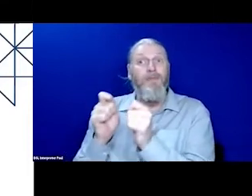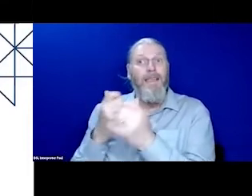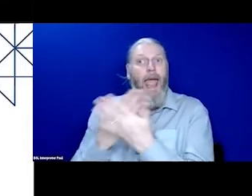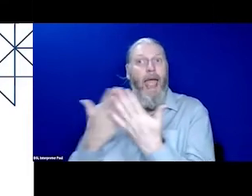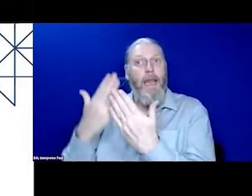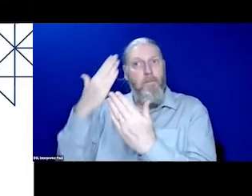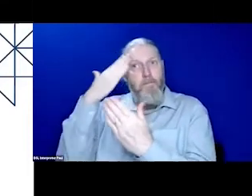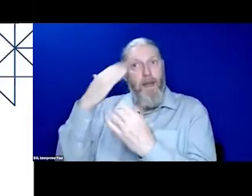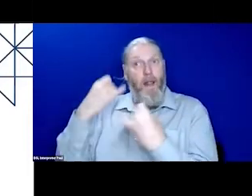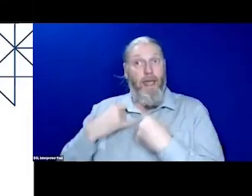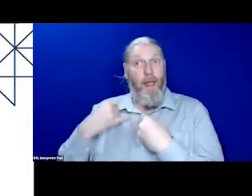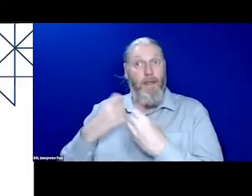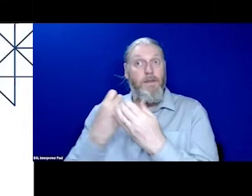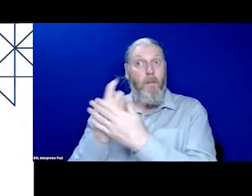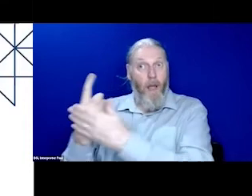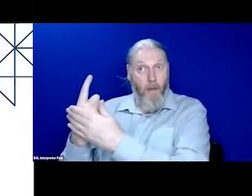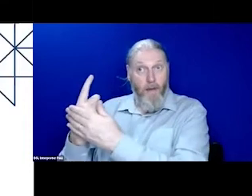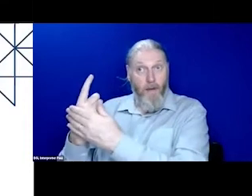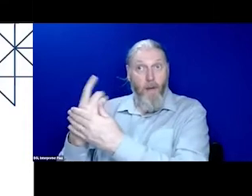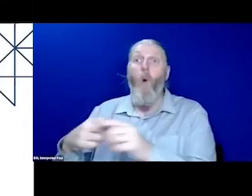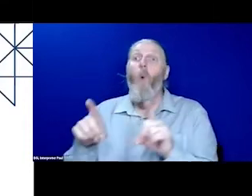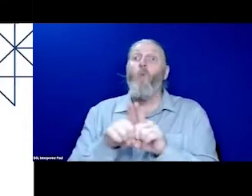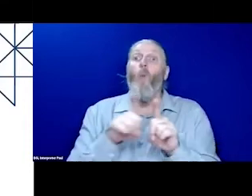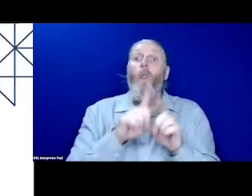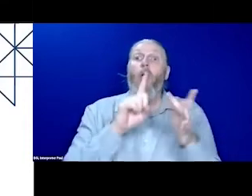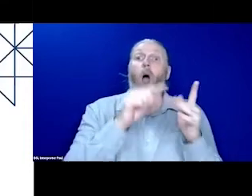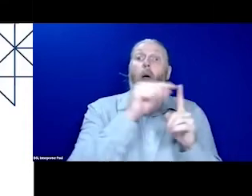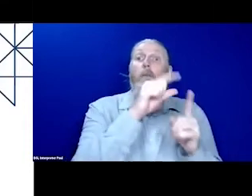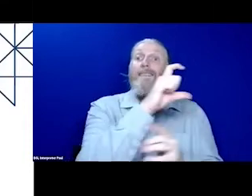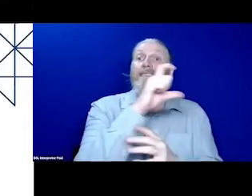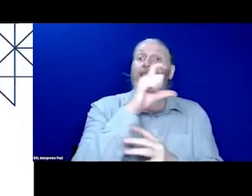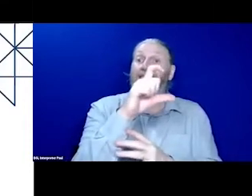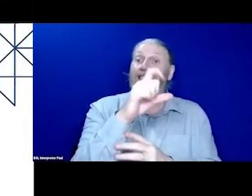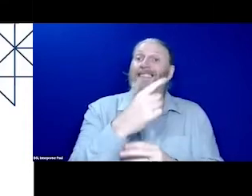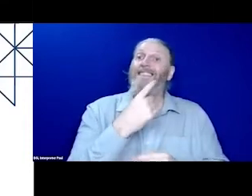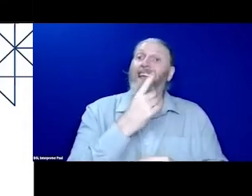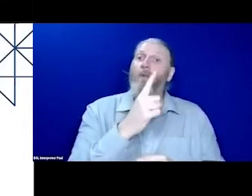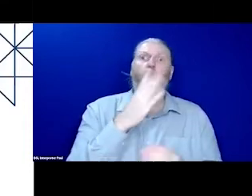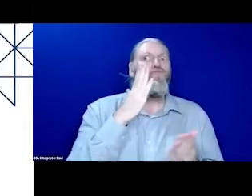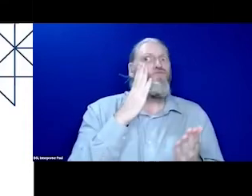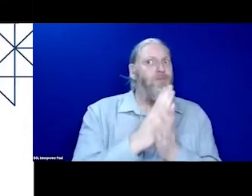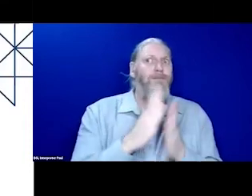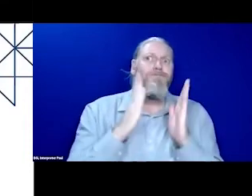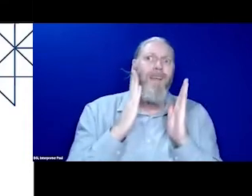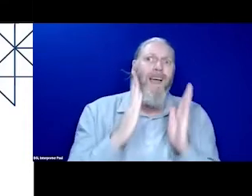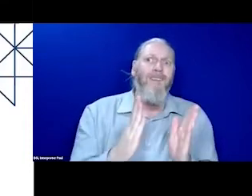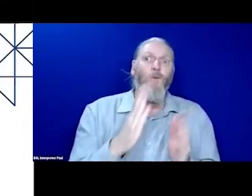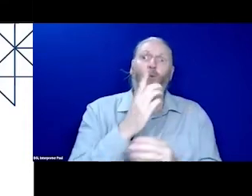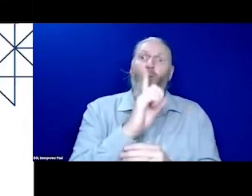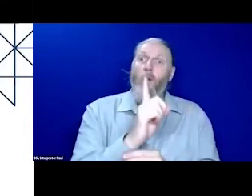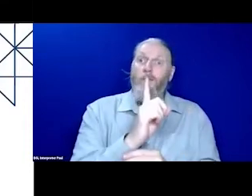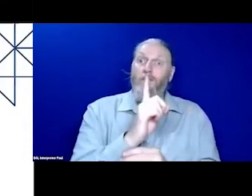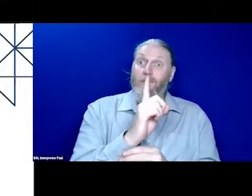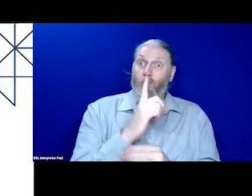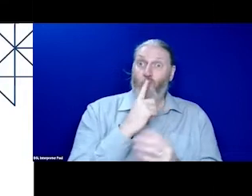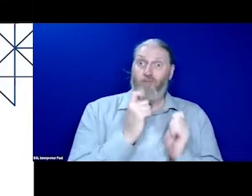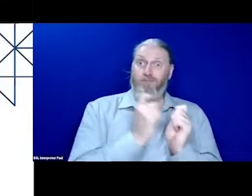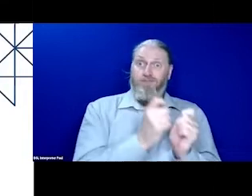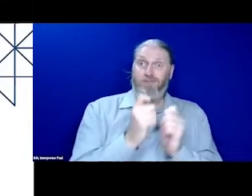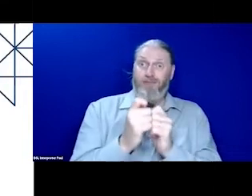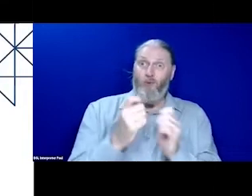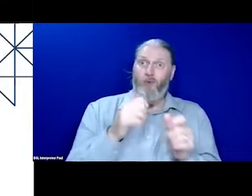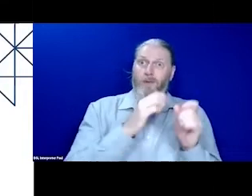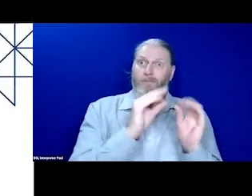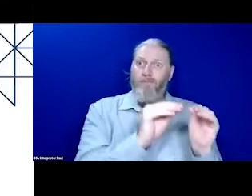equipping them simultaneously with what the IPCC is saying is fundamentally required if we're going to live through the climate crisis,